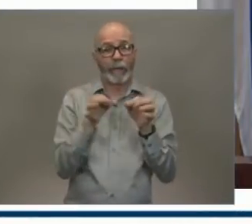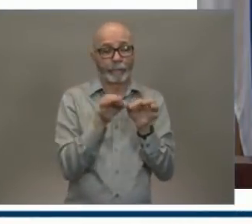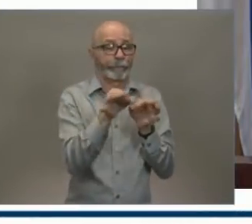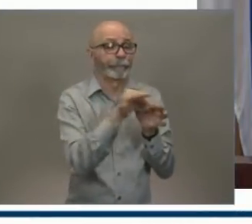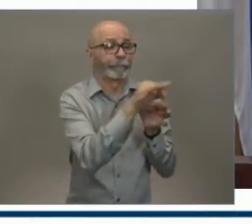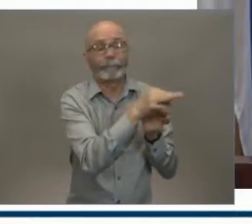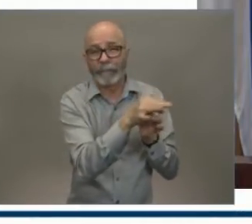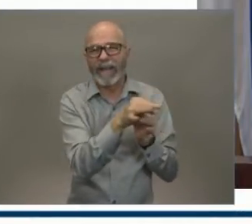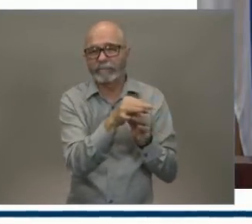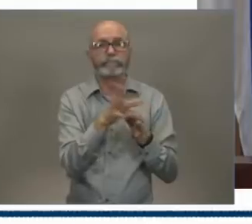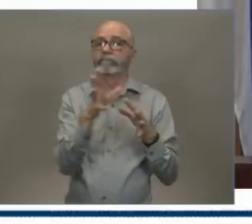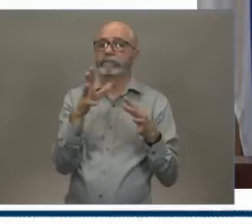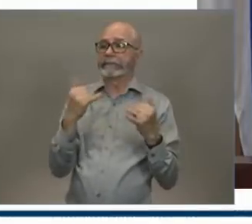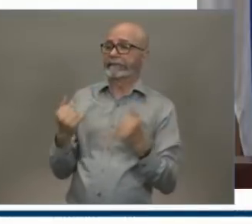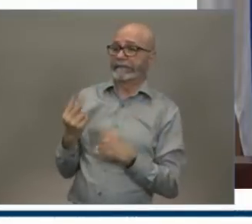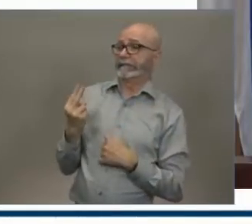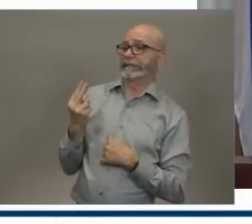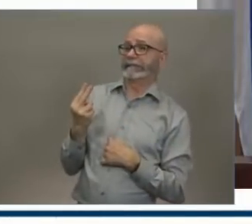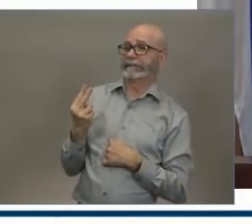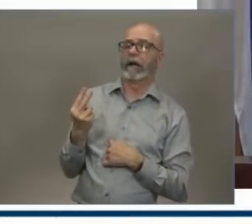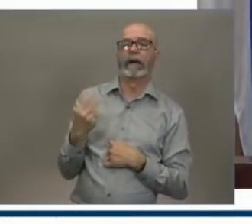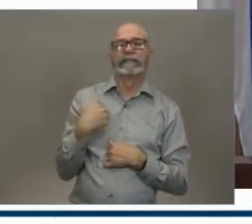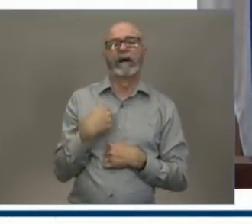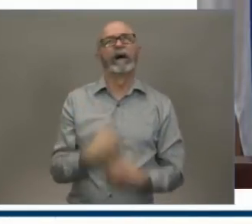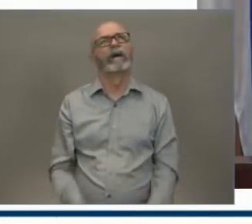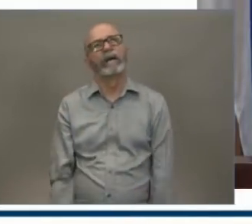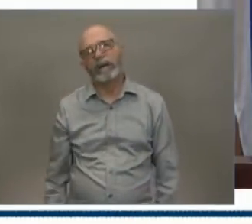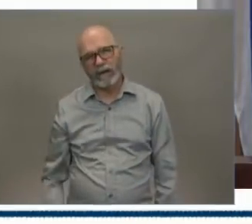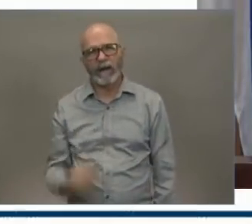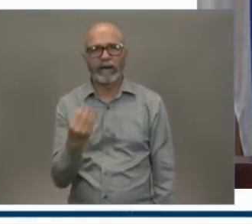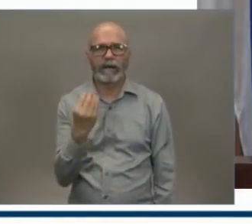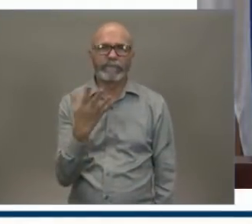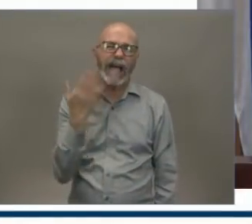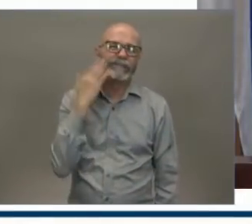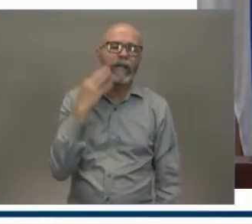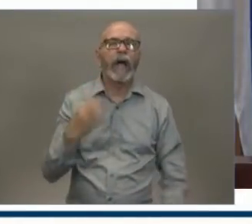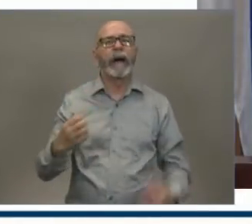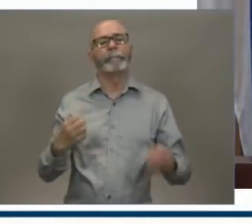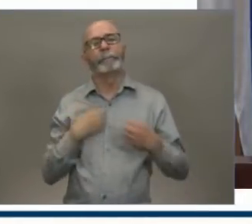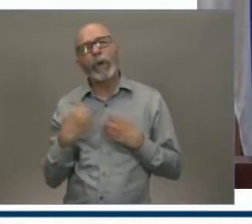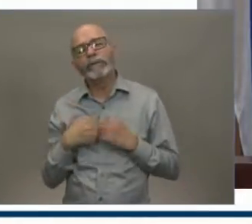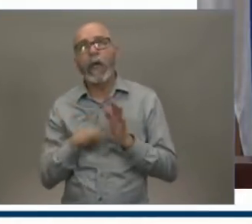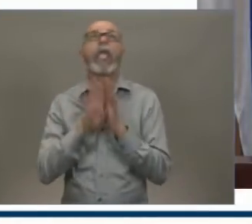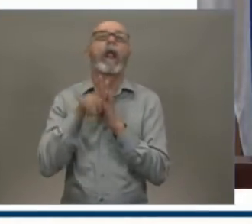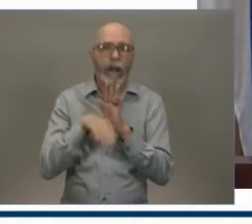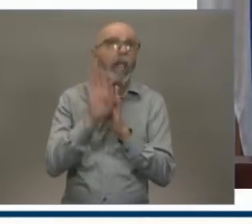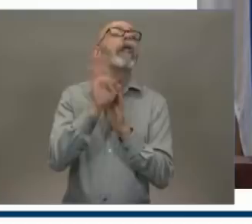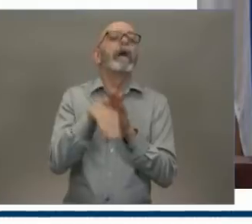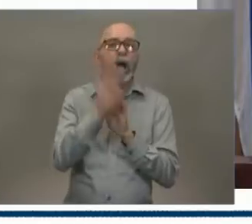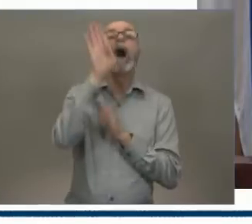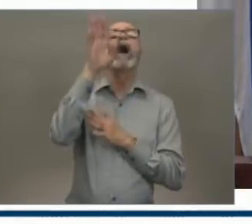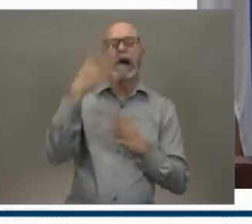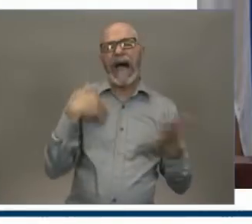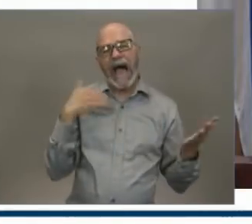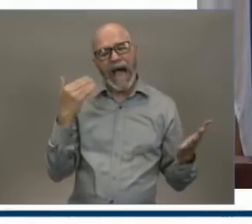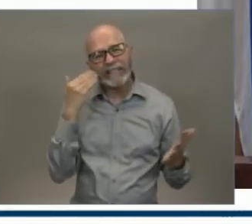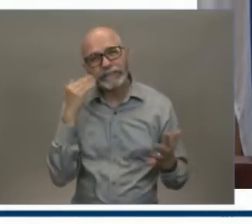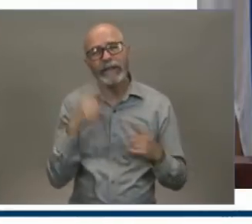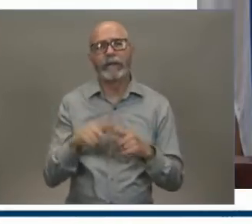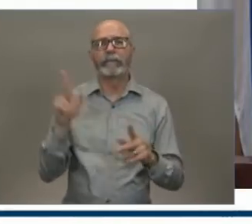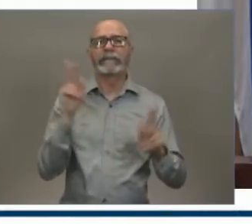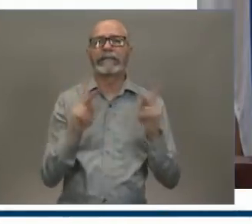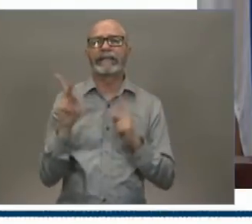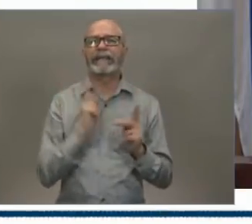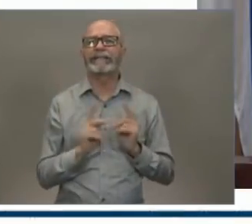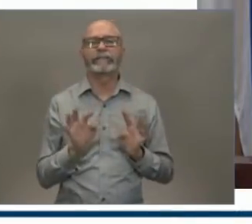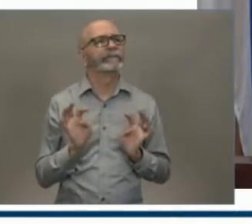tiring both physically and emotionally. But it is, at this point, though oftentimes where complacency sets in, where we just